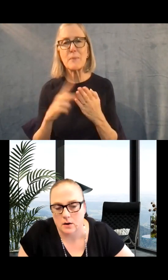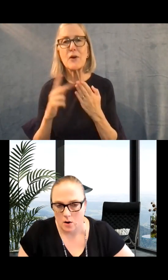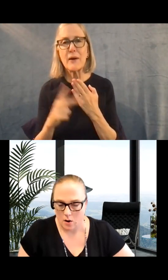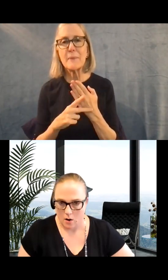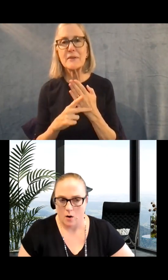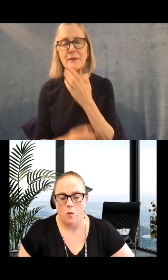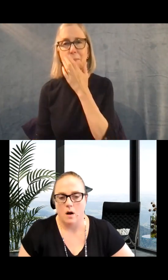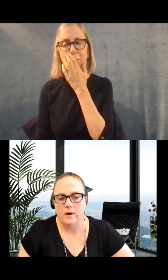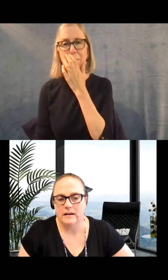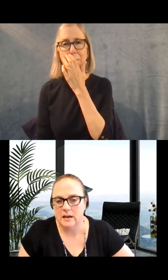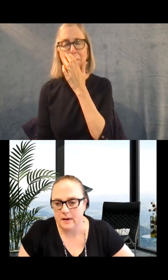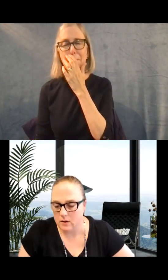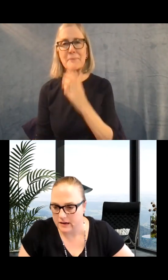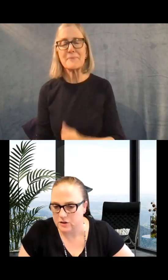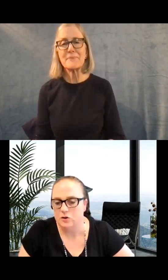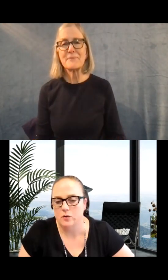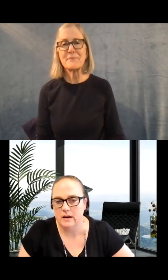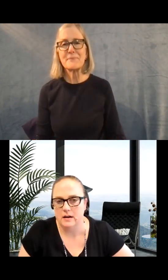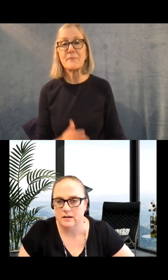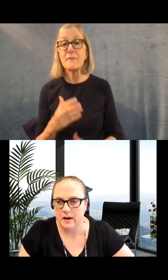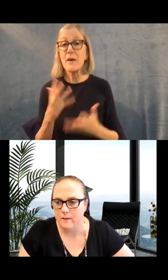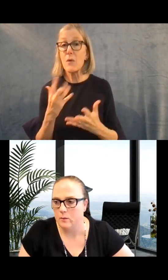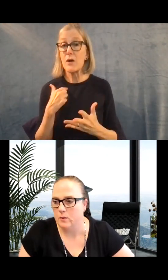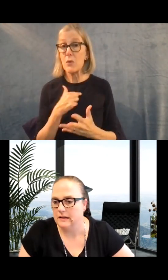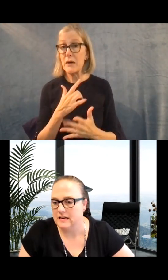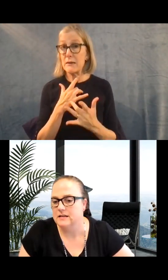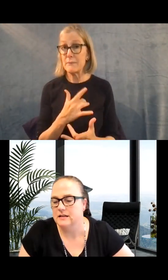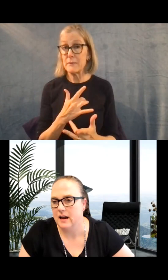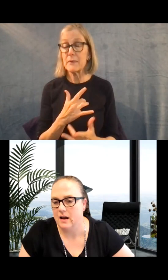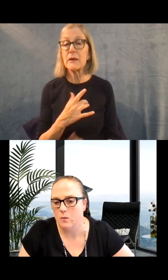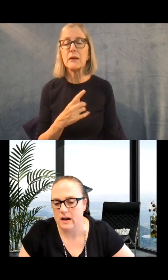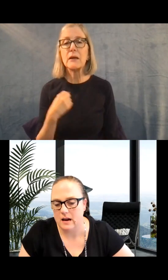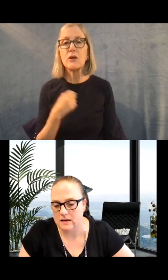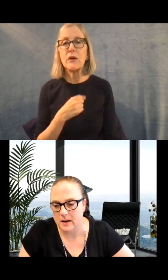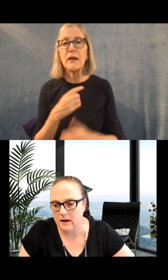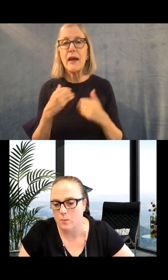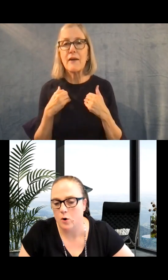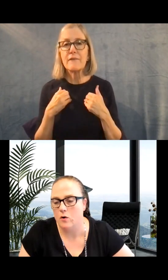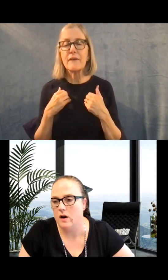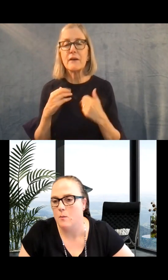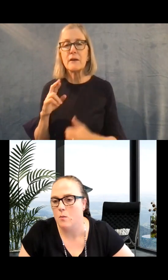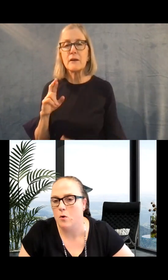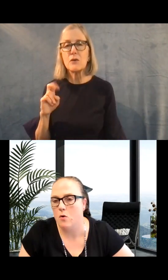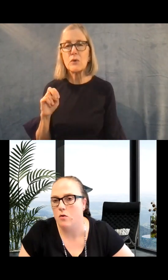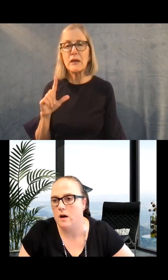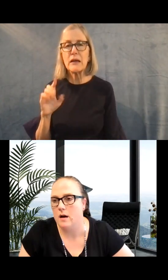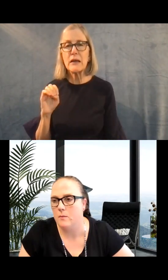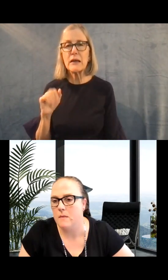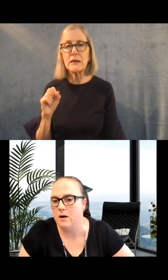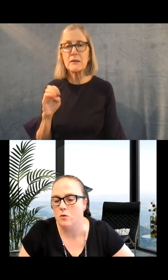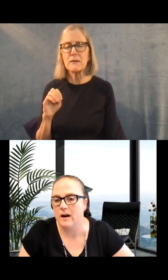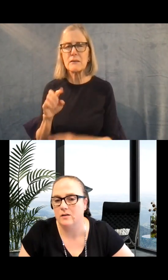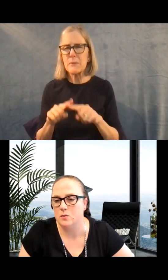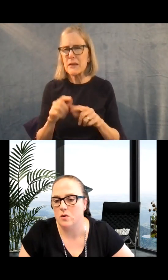and what we typically do is we have a release, and we, depending on the program, we'll pull